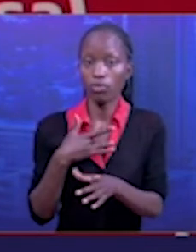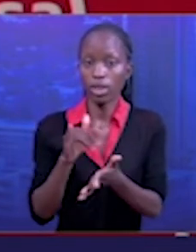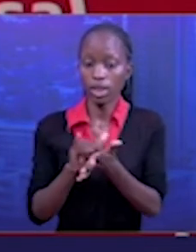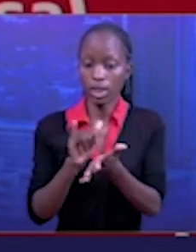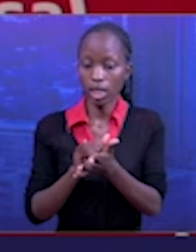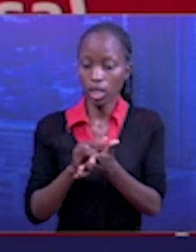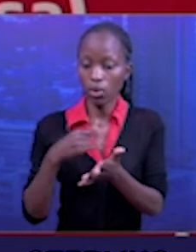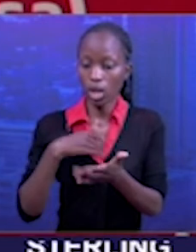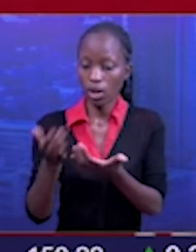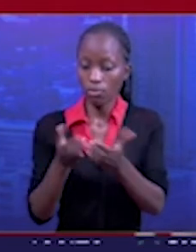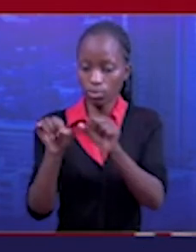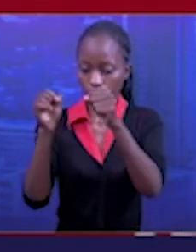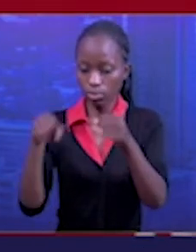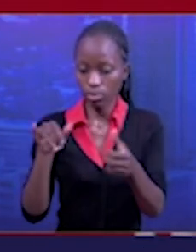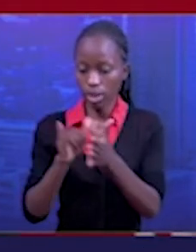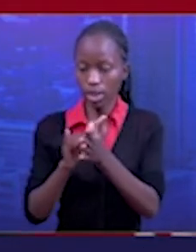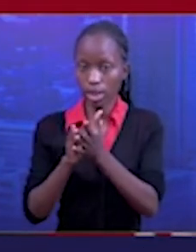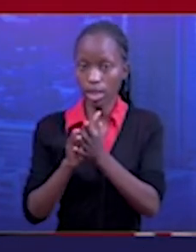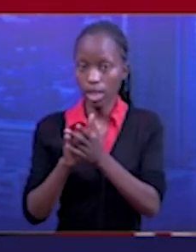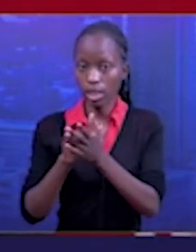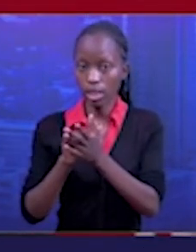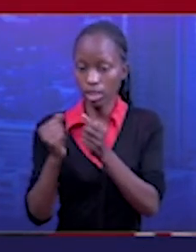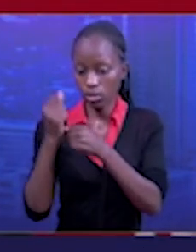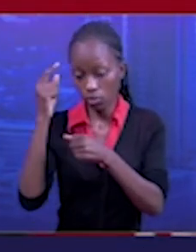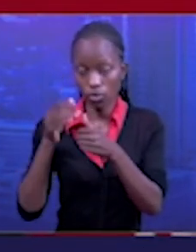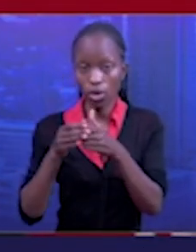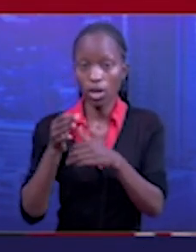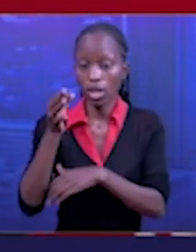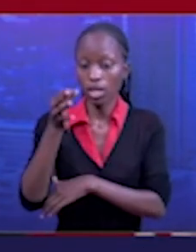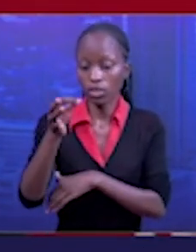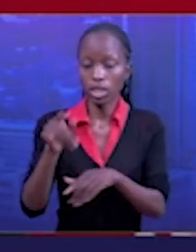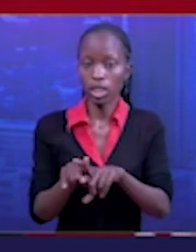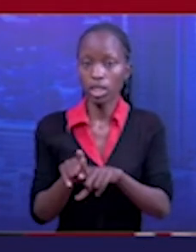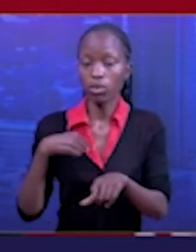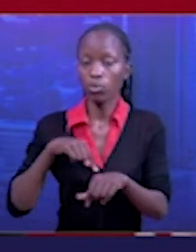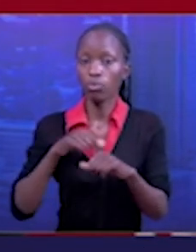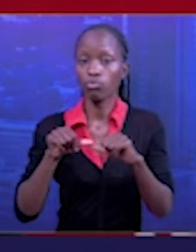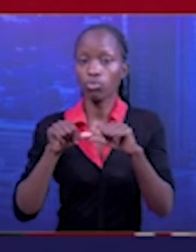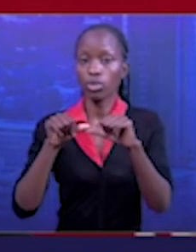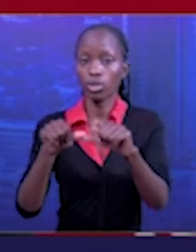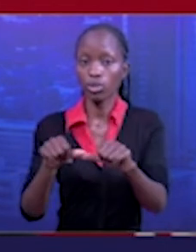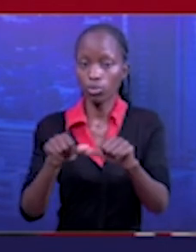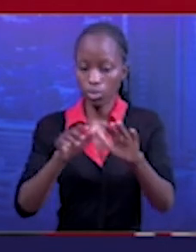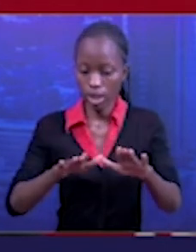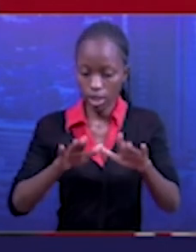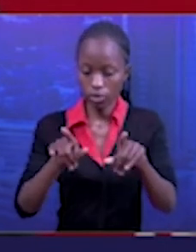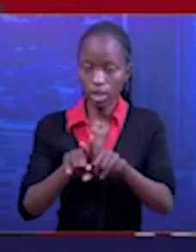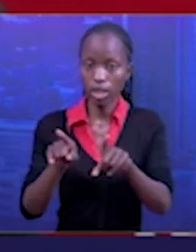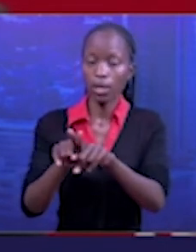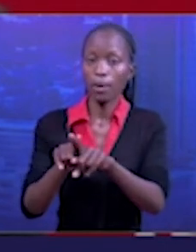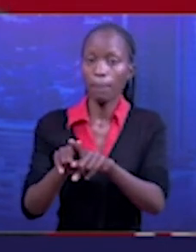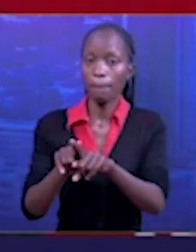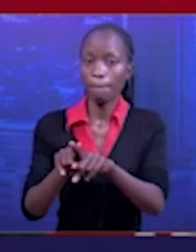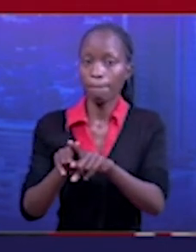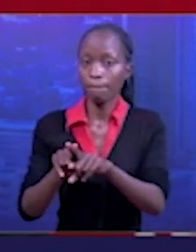that are apt for the future, and we'll continue to be agile and to respond to the